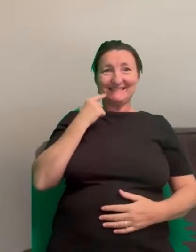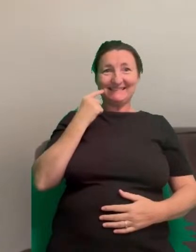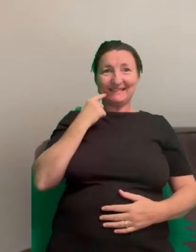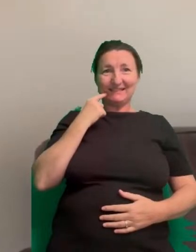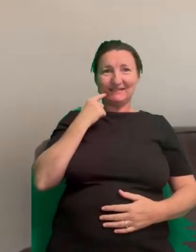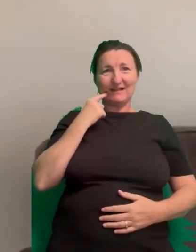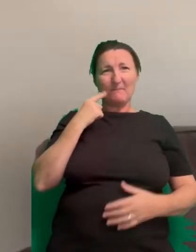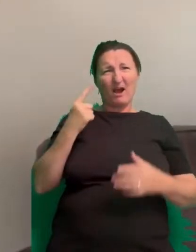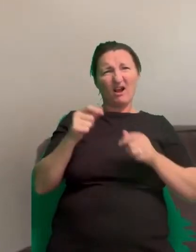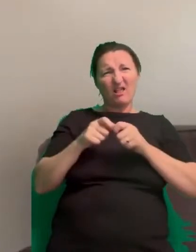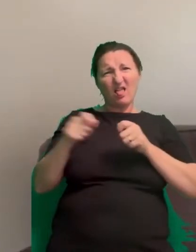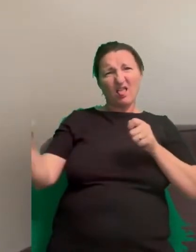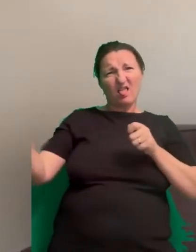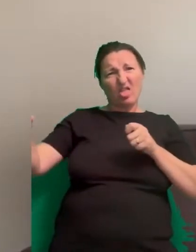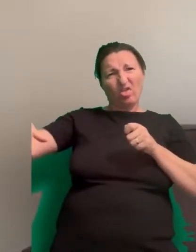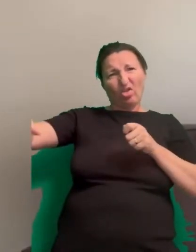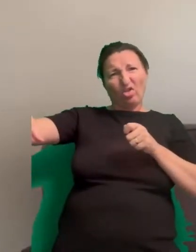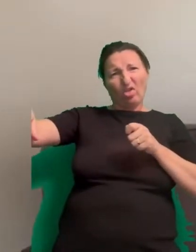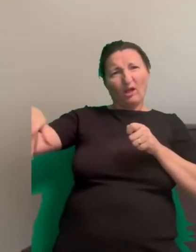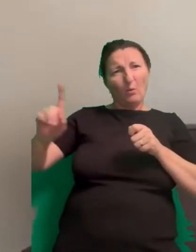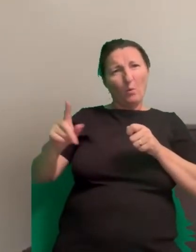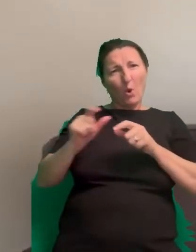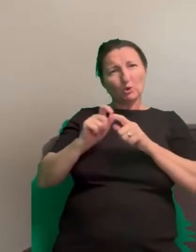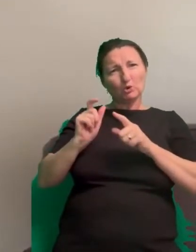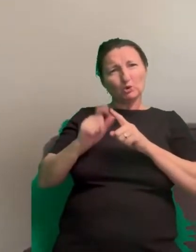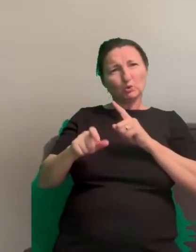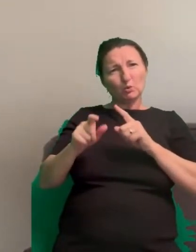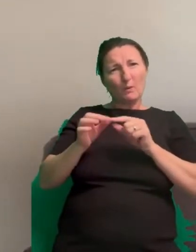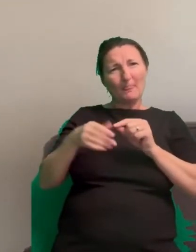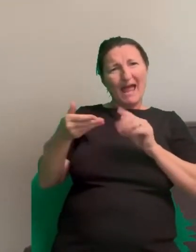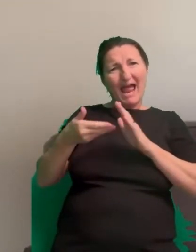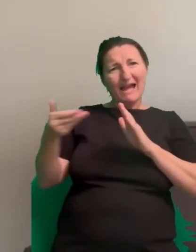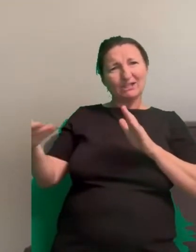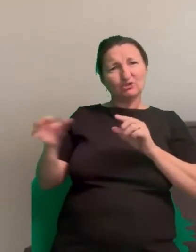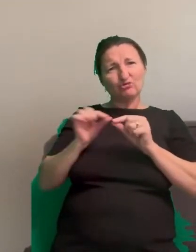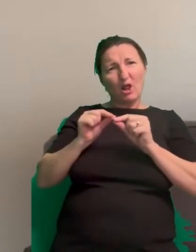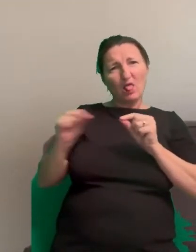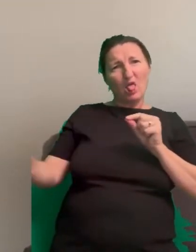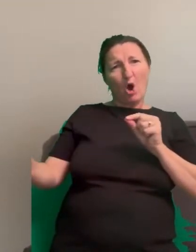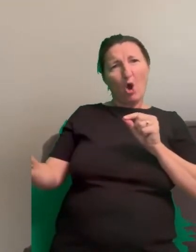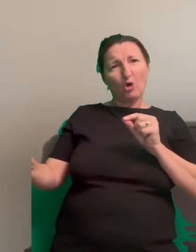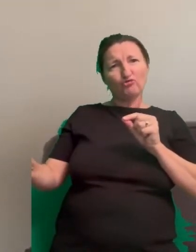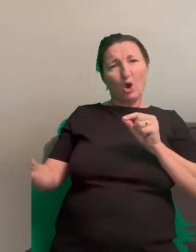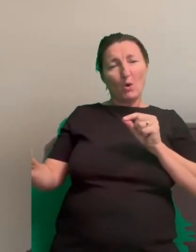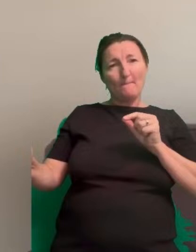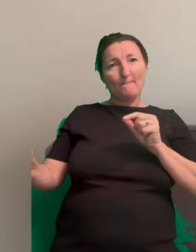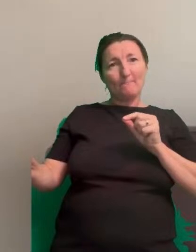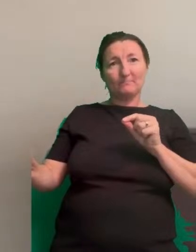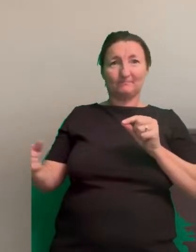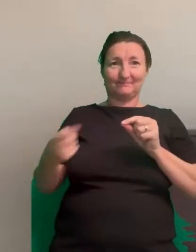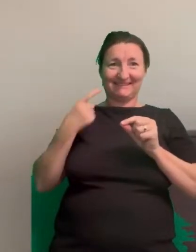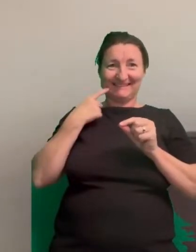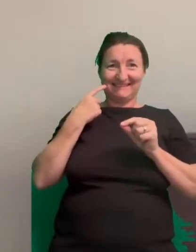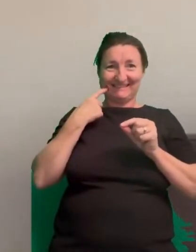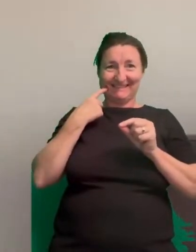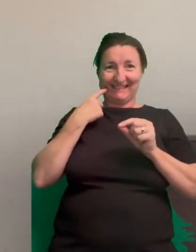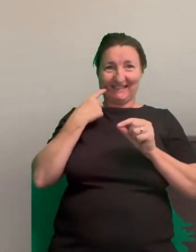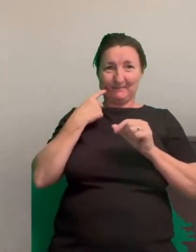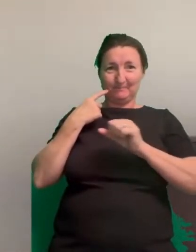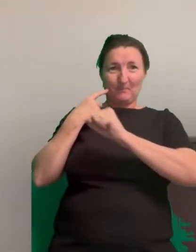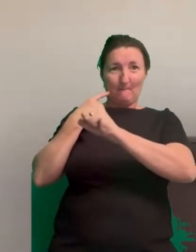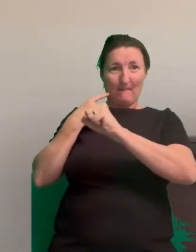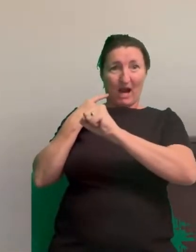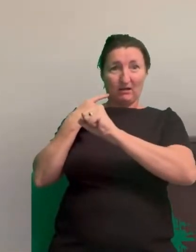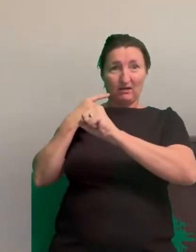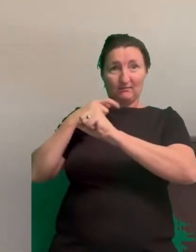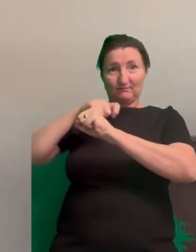The question is, what do you do actually with the extra long bungee rope? Well, you